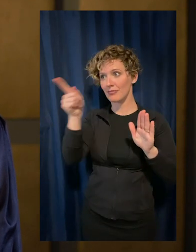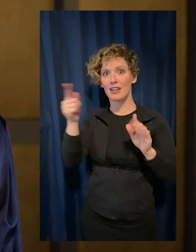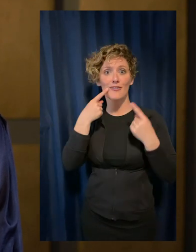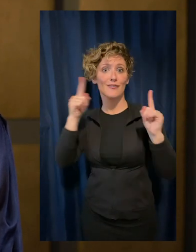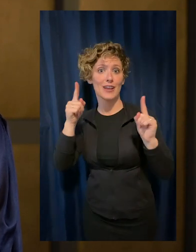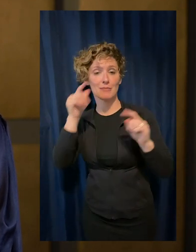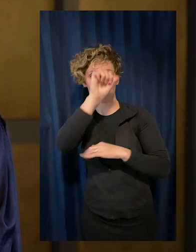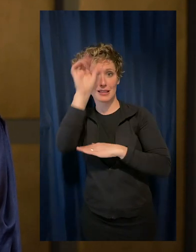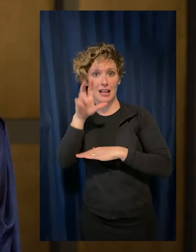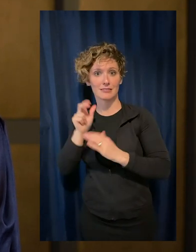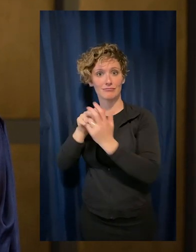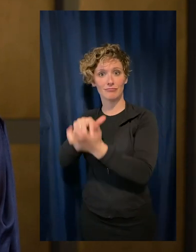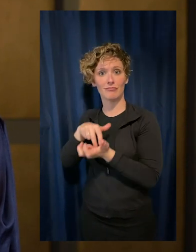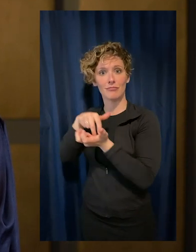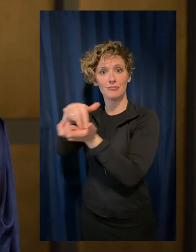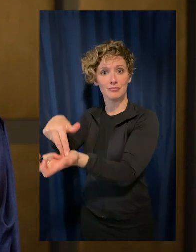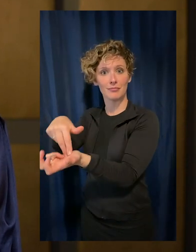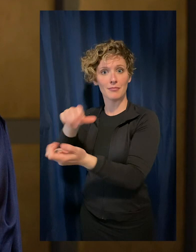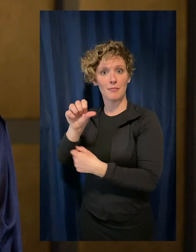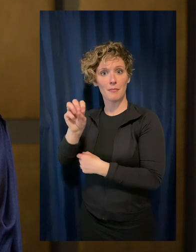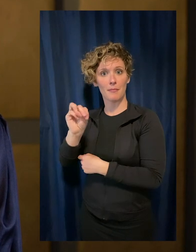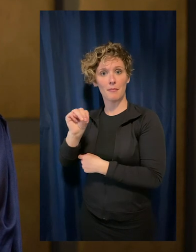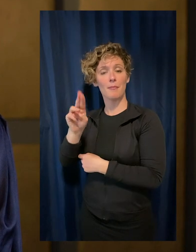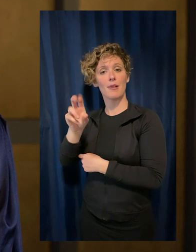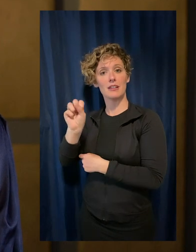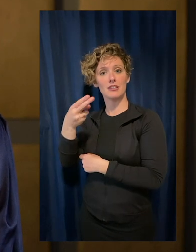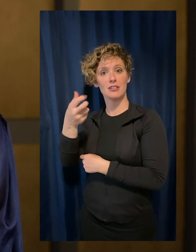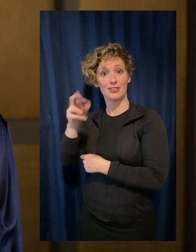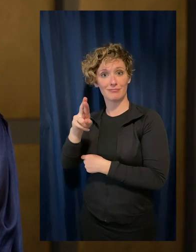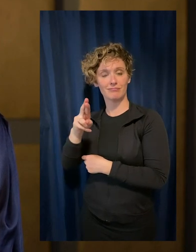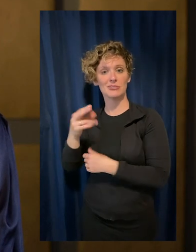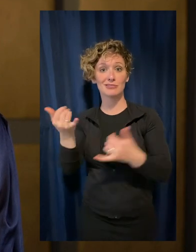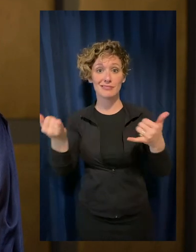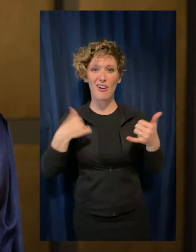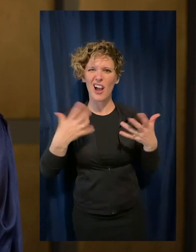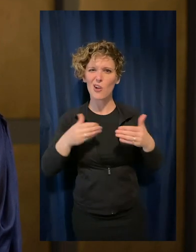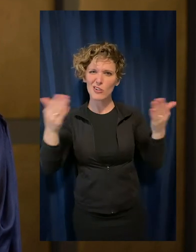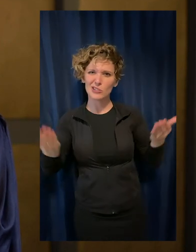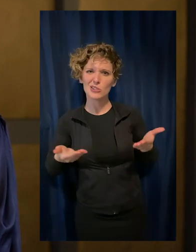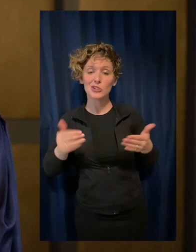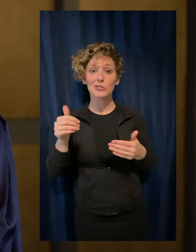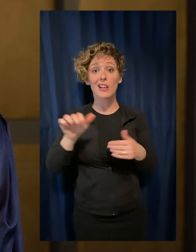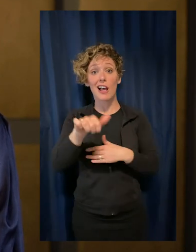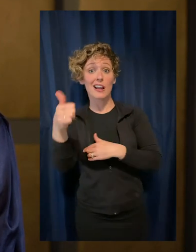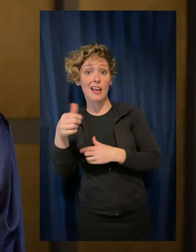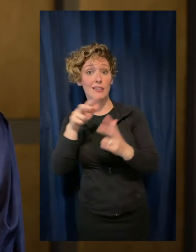my pleasure to introduce our keynote speaker, another well-known, accomplished musher, Dee Dee John